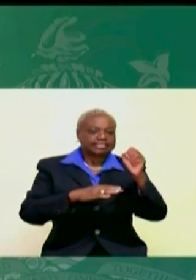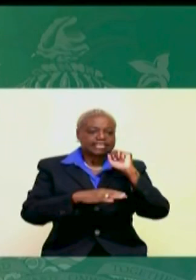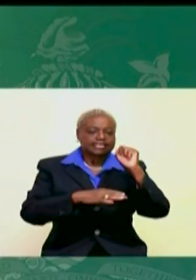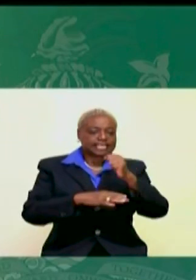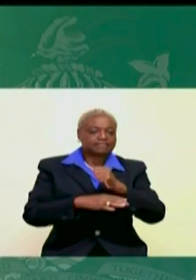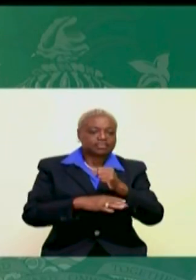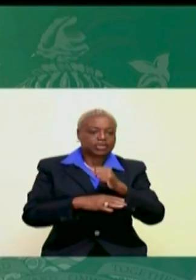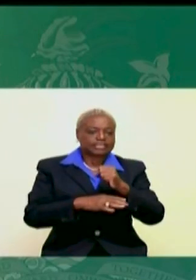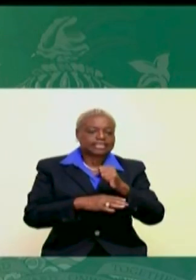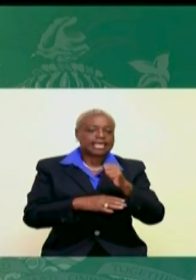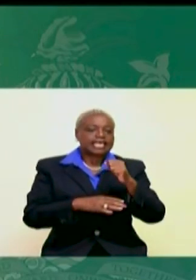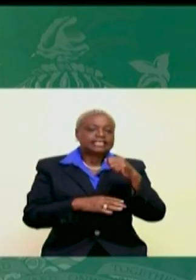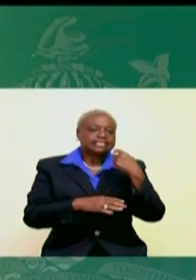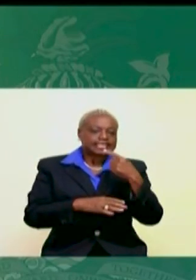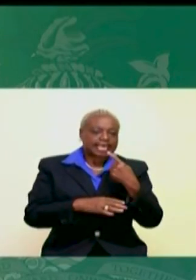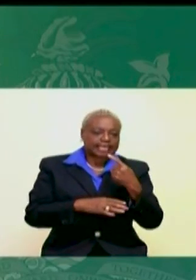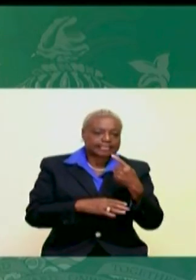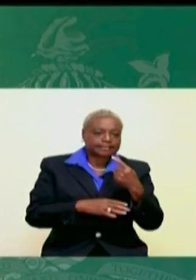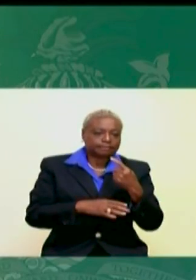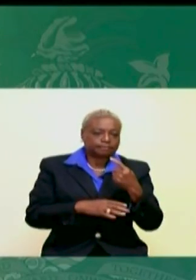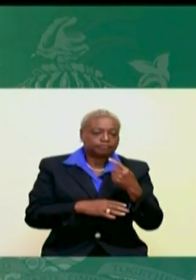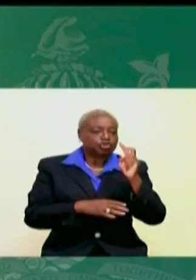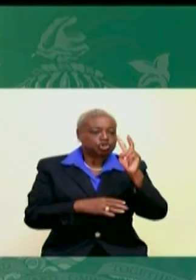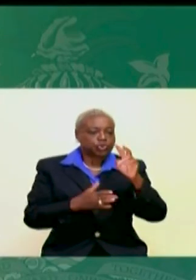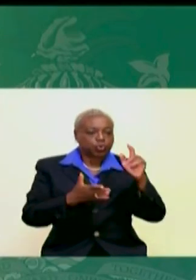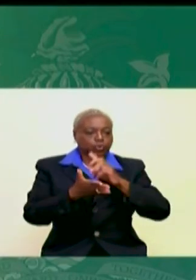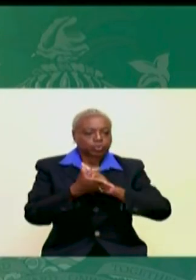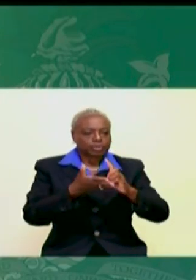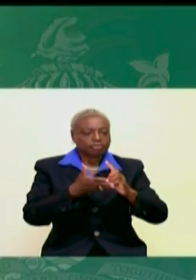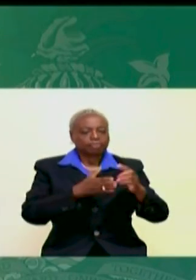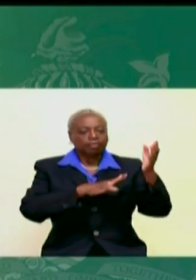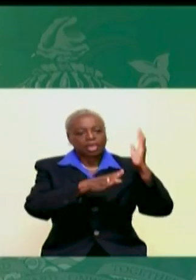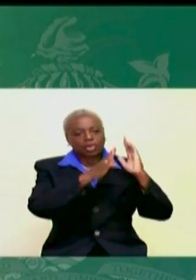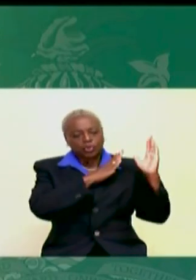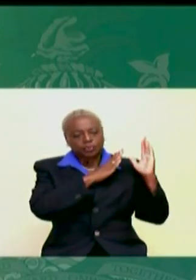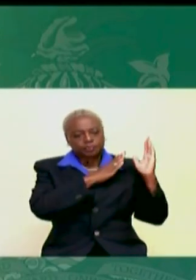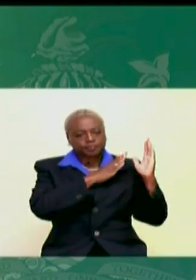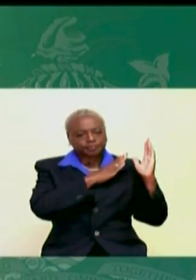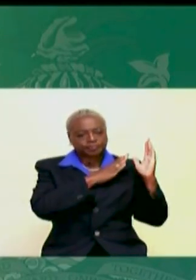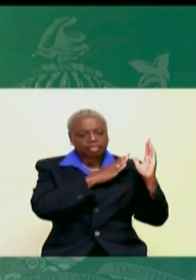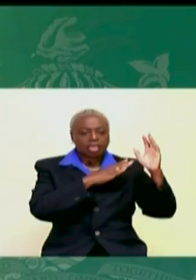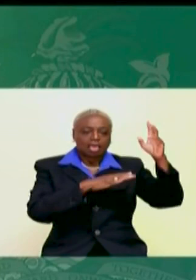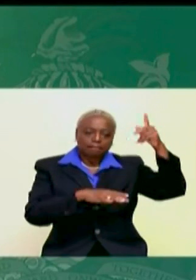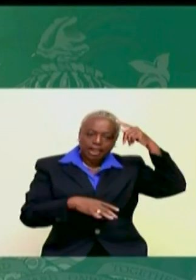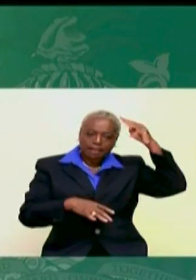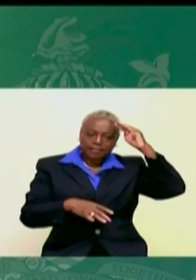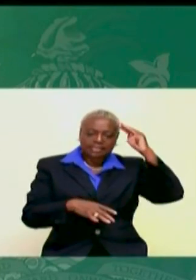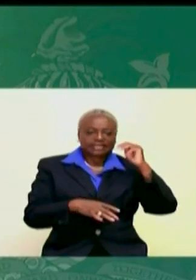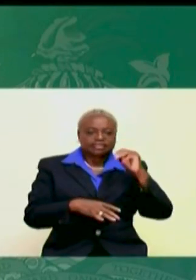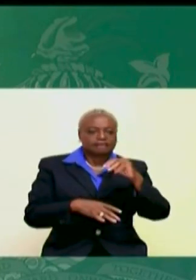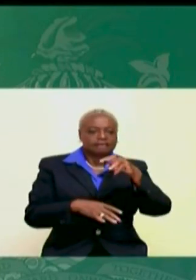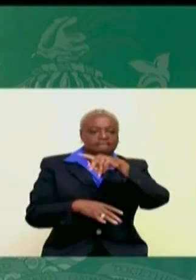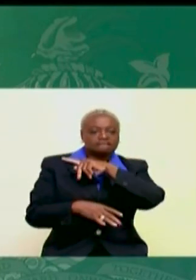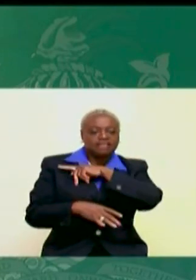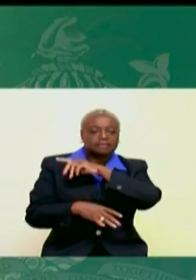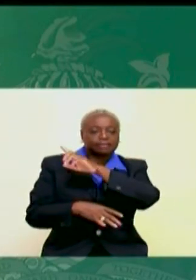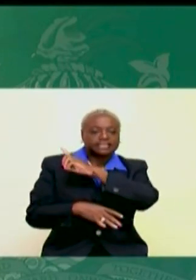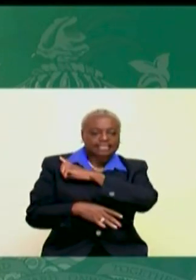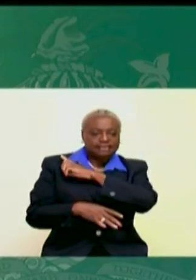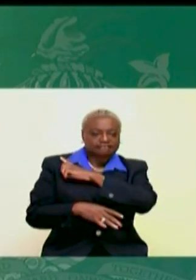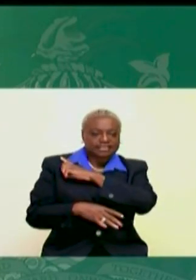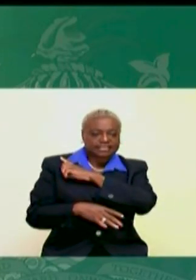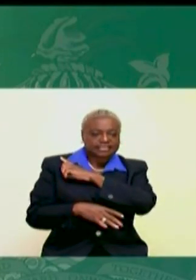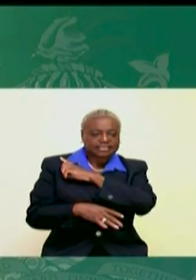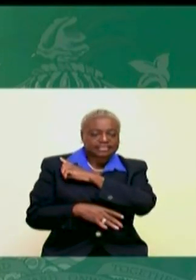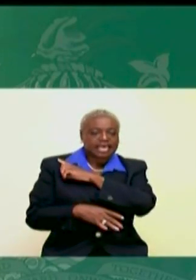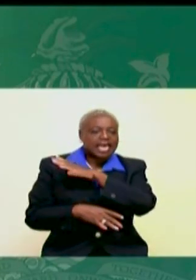U.S. Caribbean Leaders Meeting just 2 weeks ago. Prime Minister Philip Davis, Caribbean leaders, and U.S. Vice President